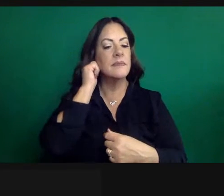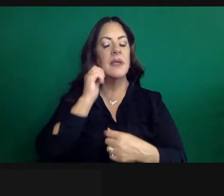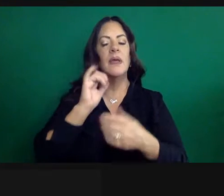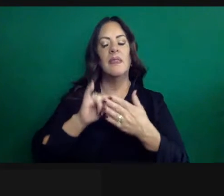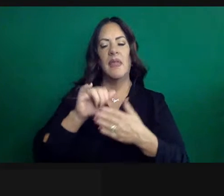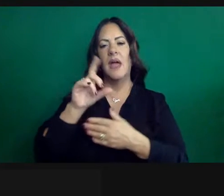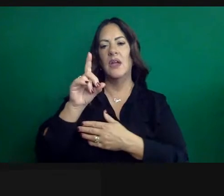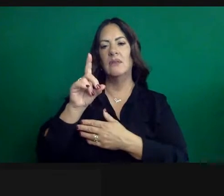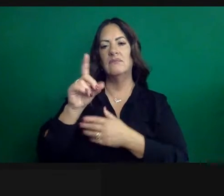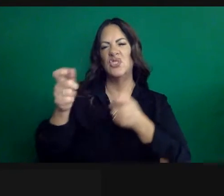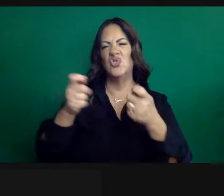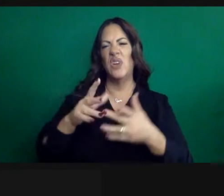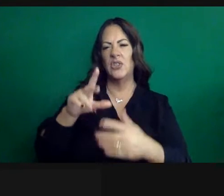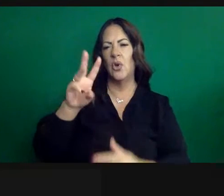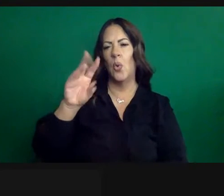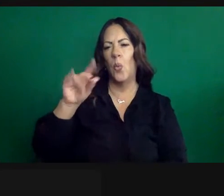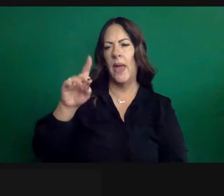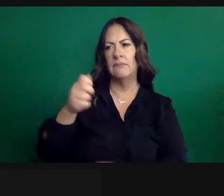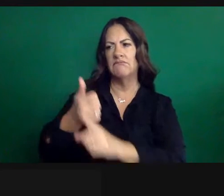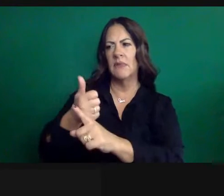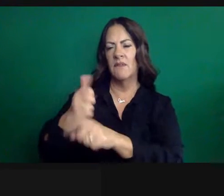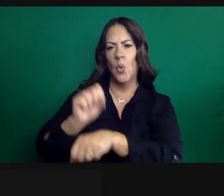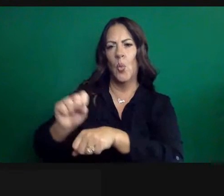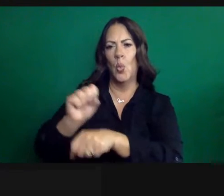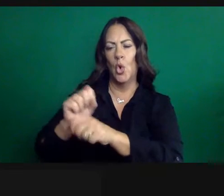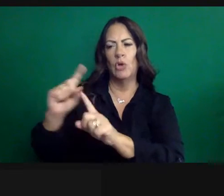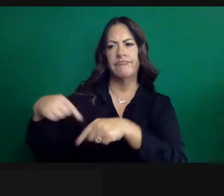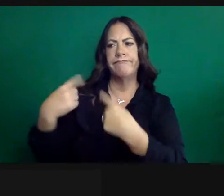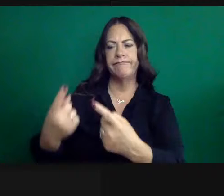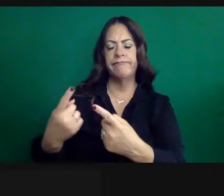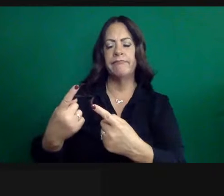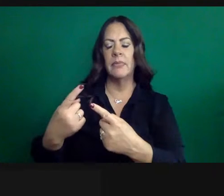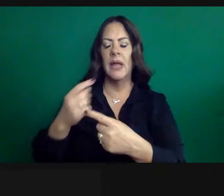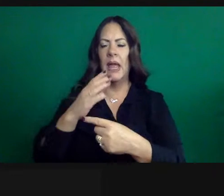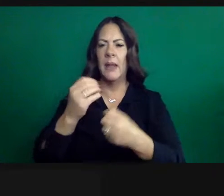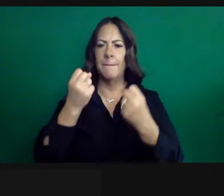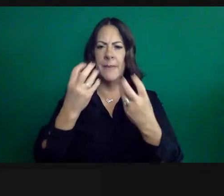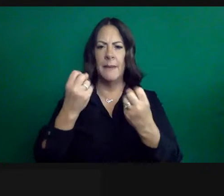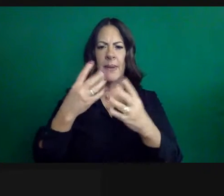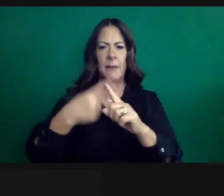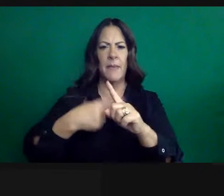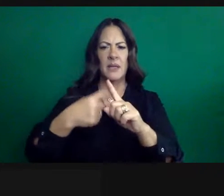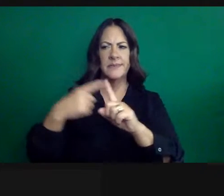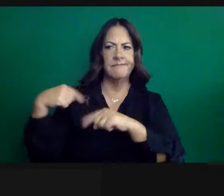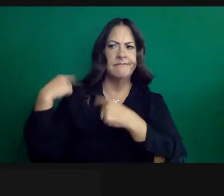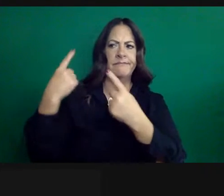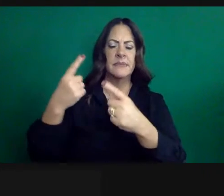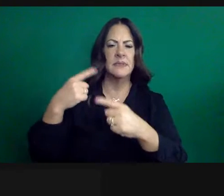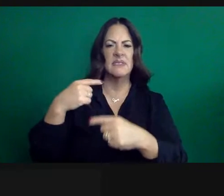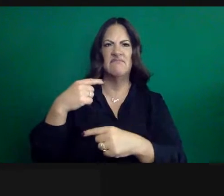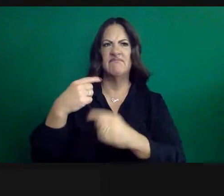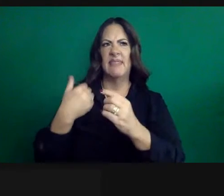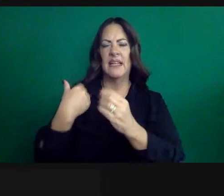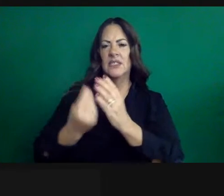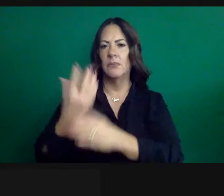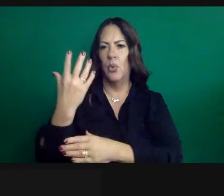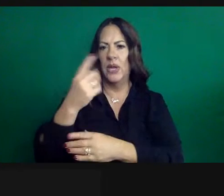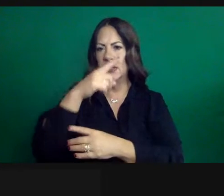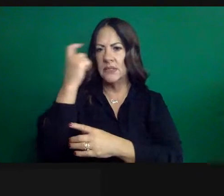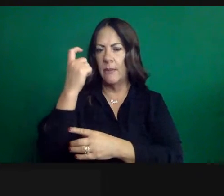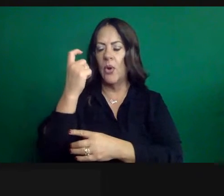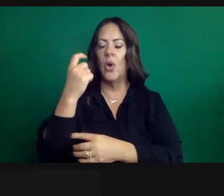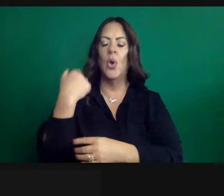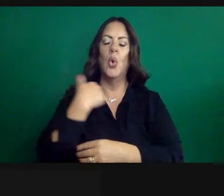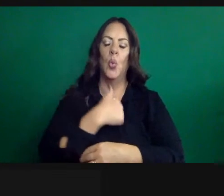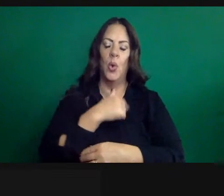the last many weeks, frankly, many months, you know, back to the spring and summer, to release